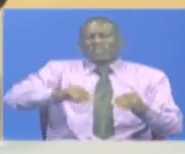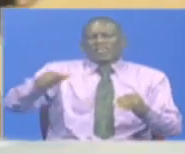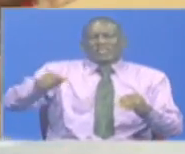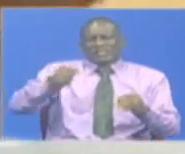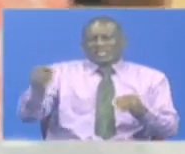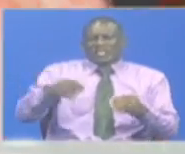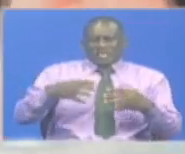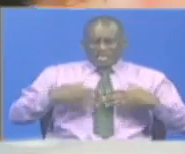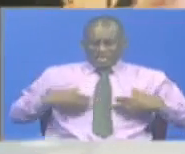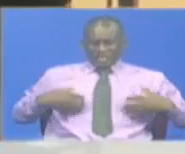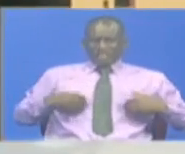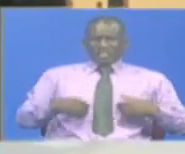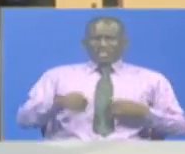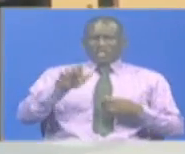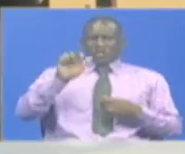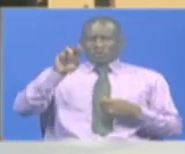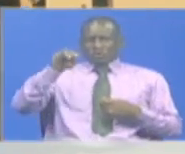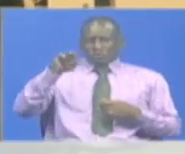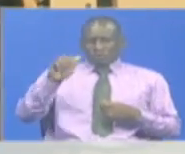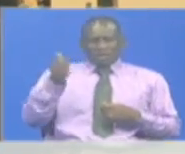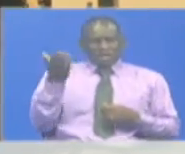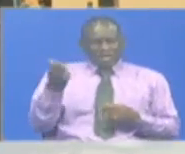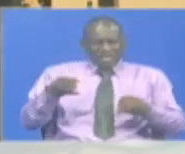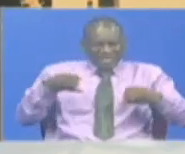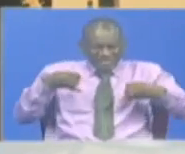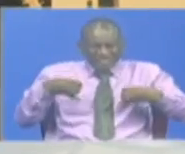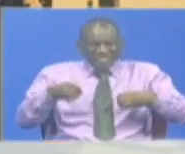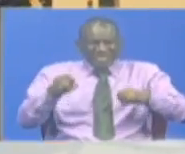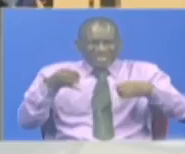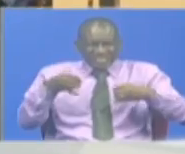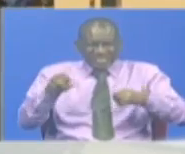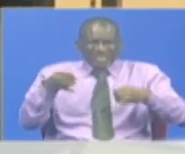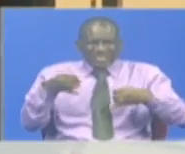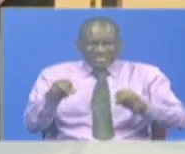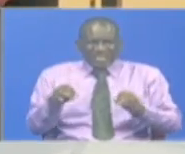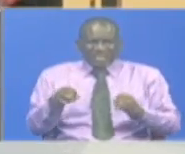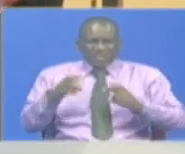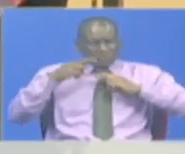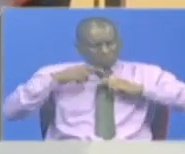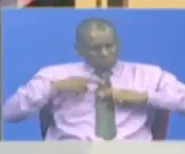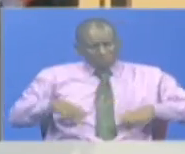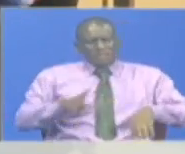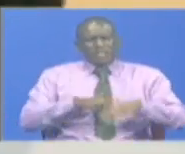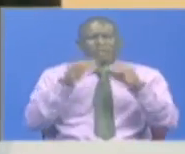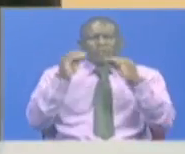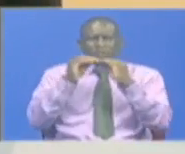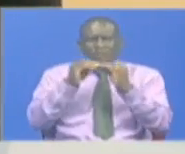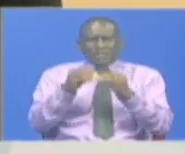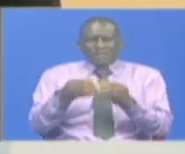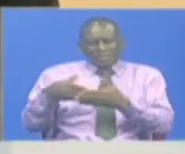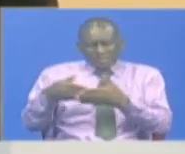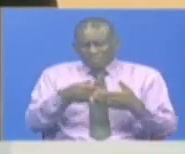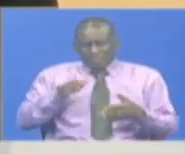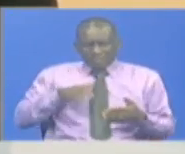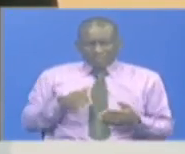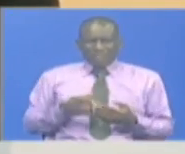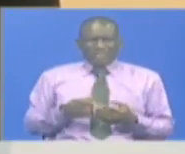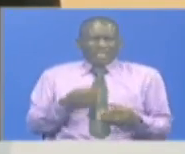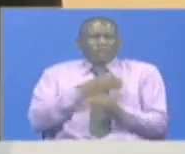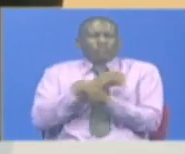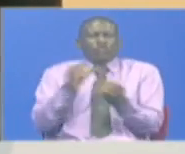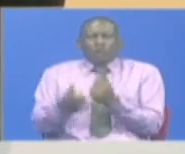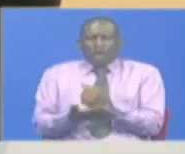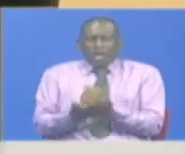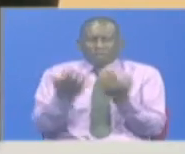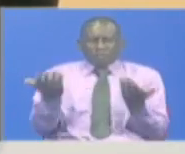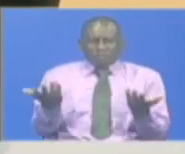Nuru Malika Ripai is desperately trying to calm her niece down when we meet her. The baby's mother stands helpless, numbed